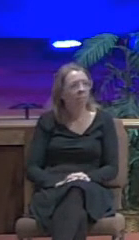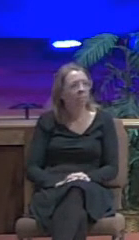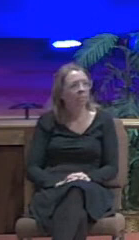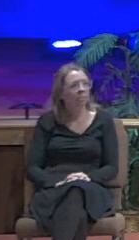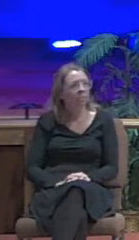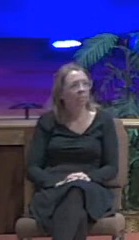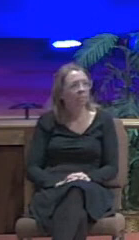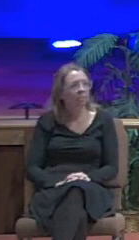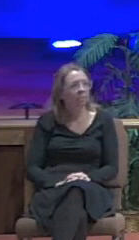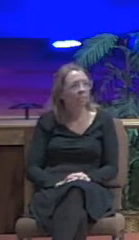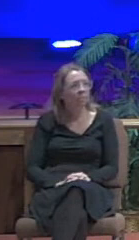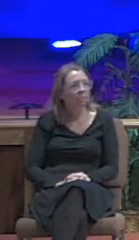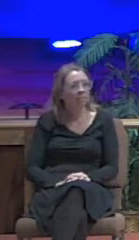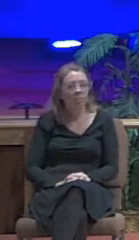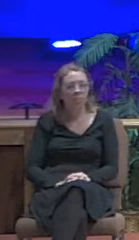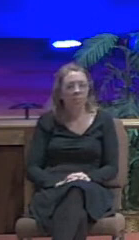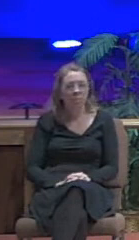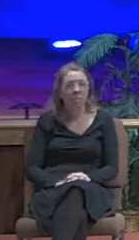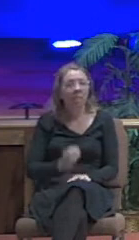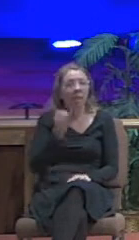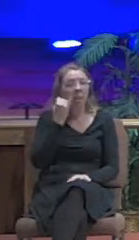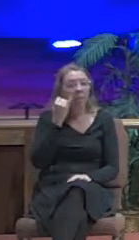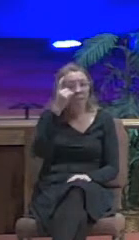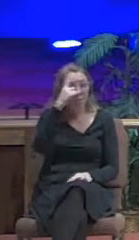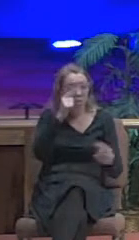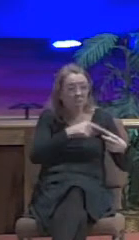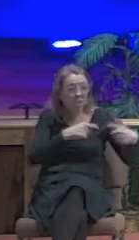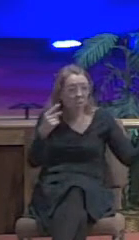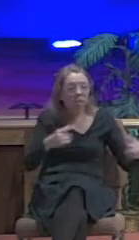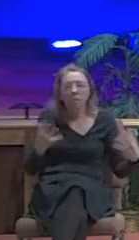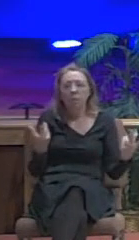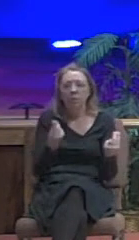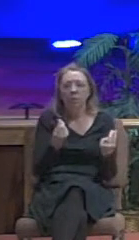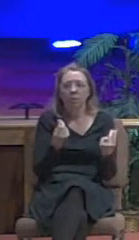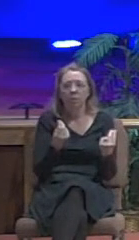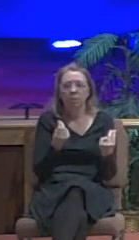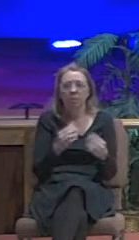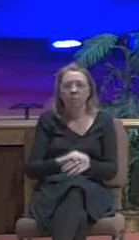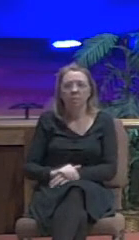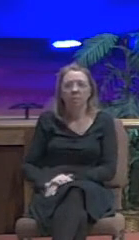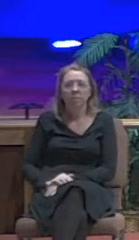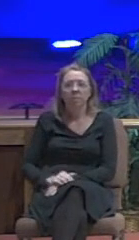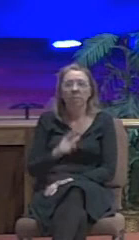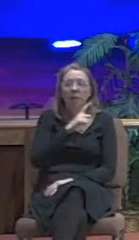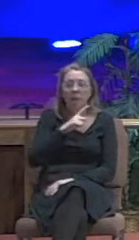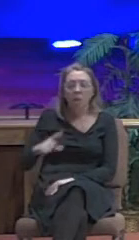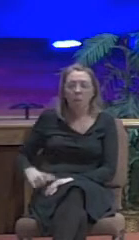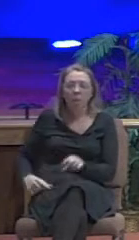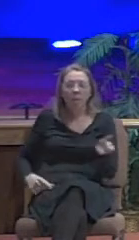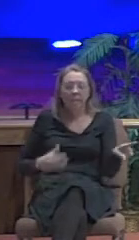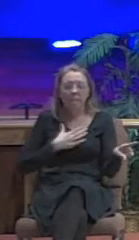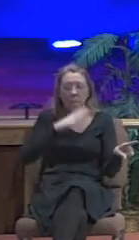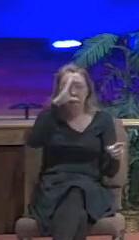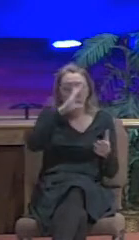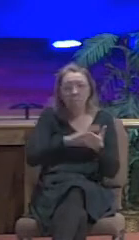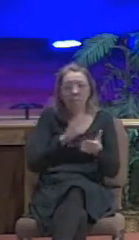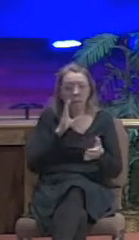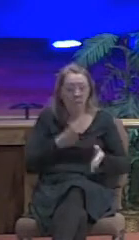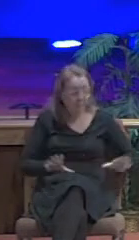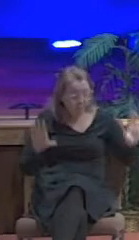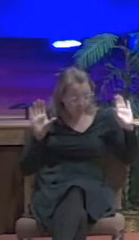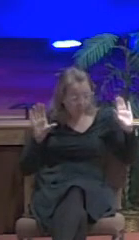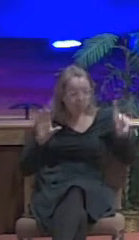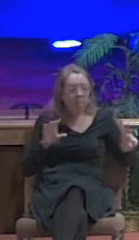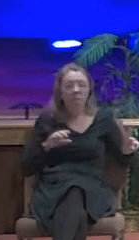But when she disagrees, guess what she does? Lord, he's my husband. I'm going to submit to him. So I pray right now that you